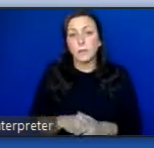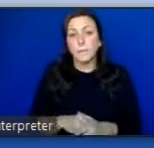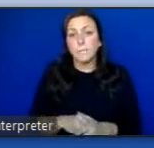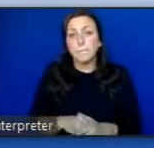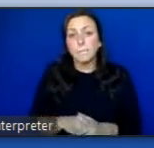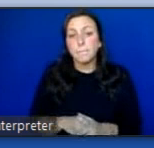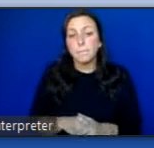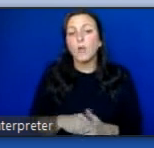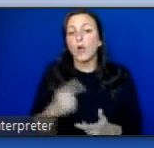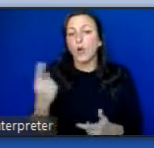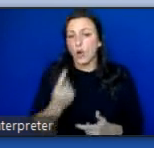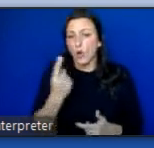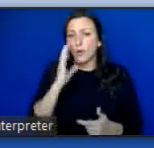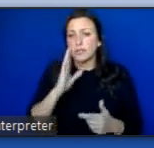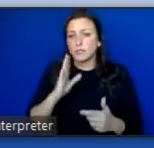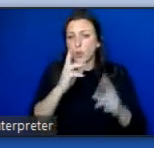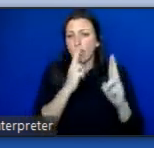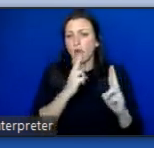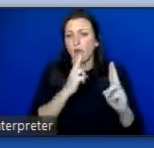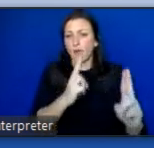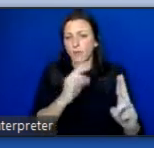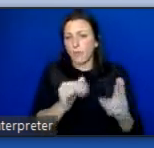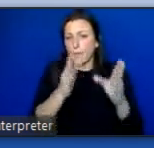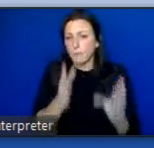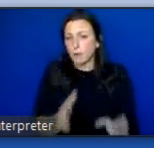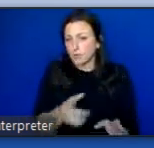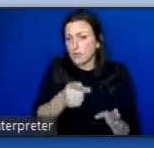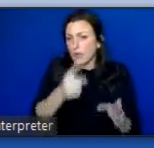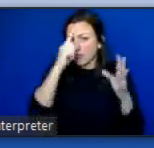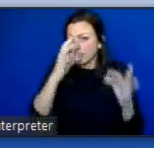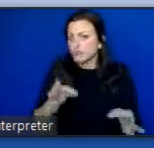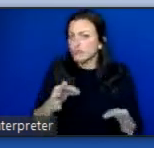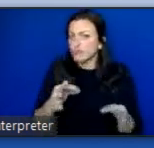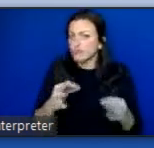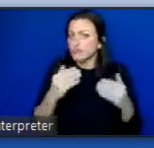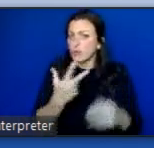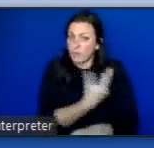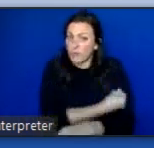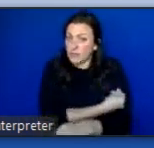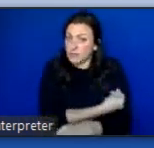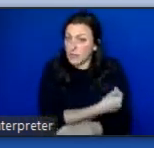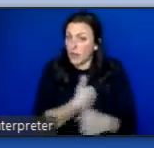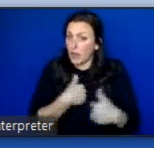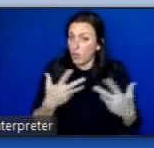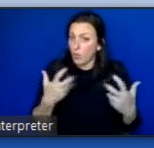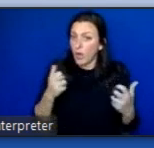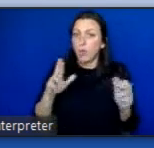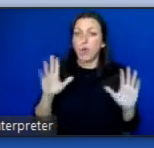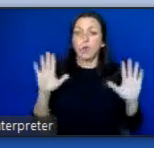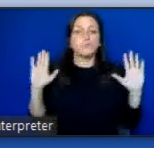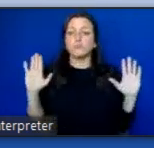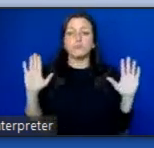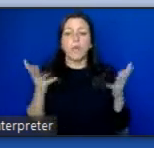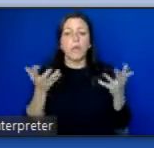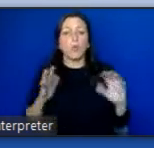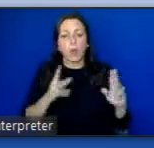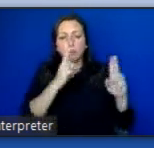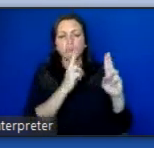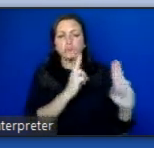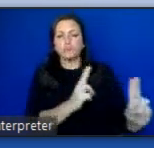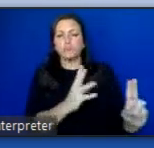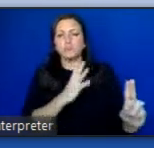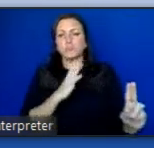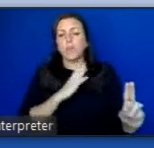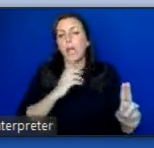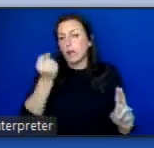fact that a person can choose to be vaccinated or not choose to be vaccinated. And I imagine that someone might choose not to